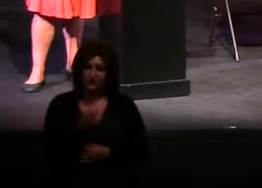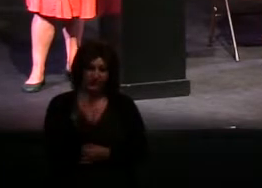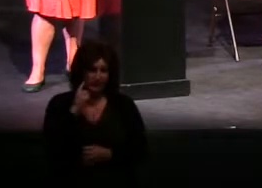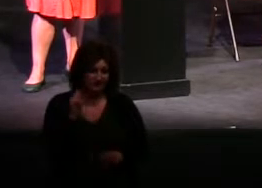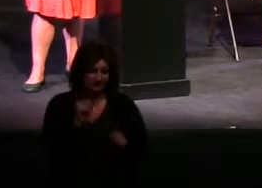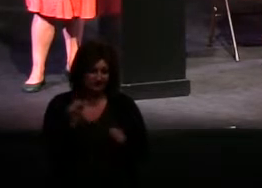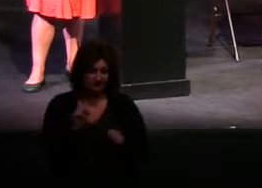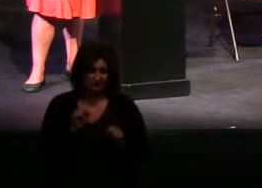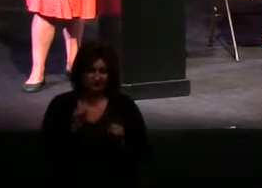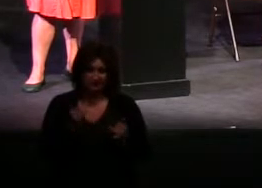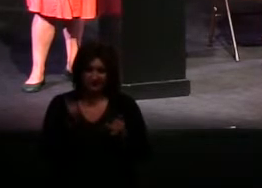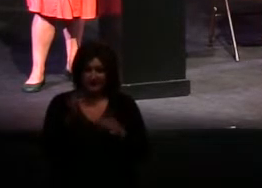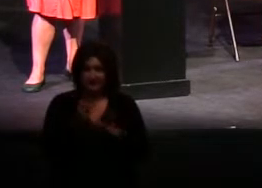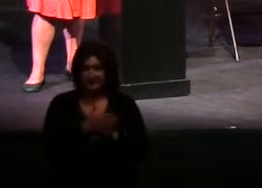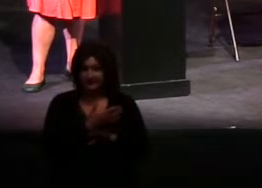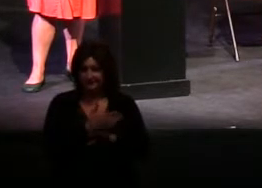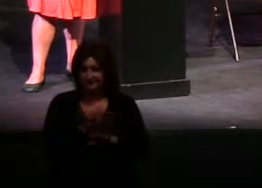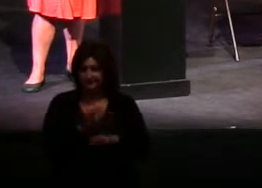and now a little song.